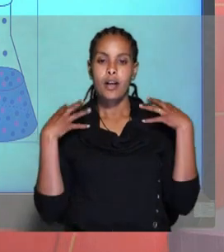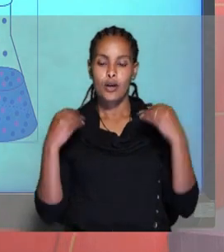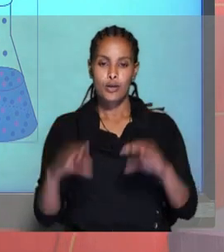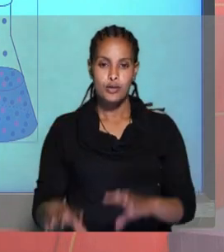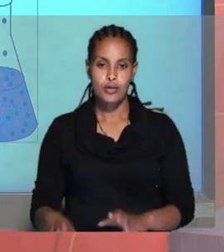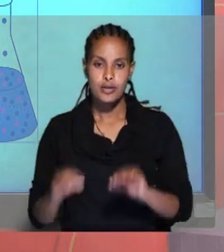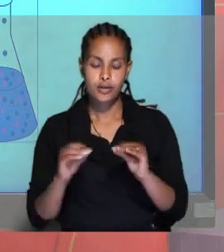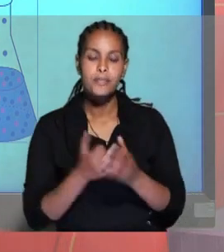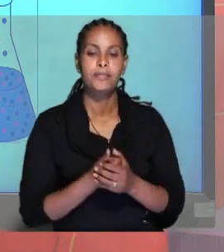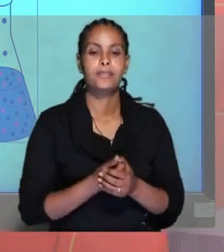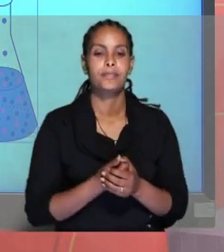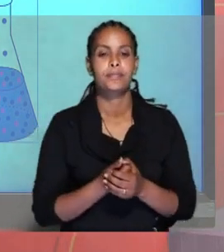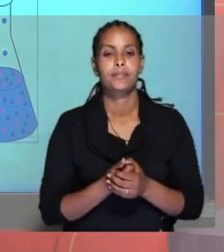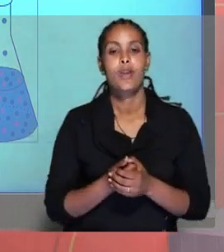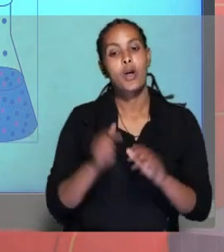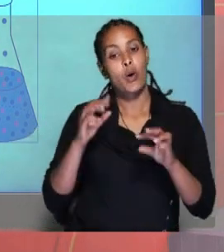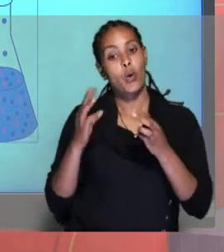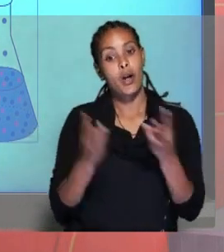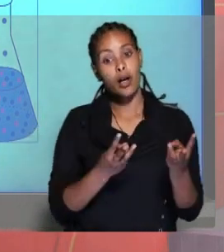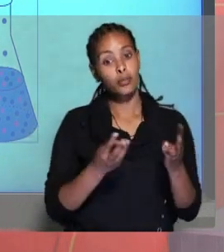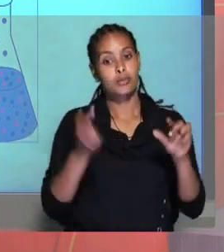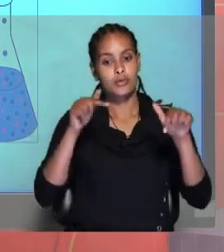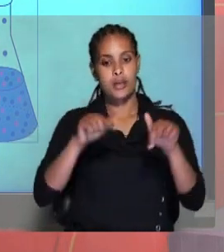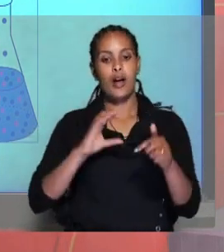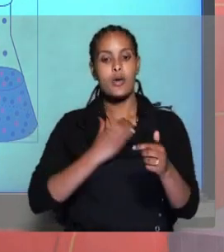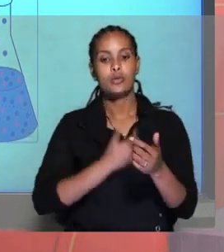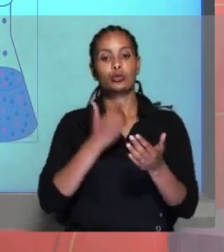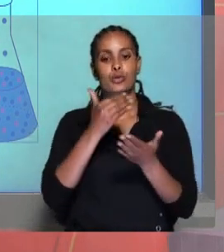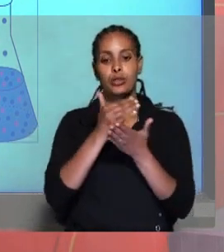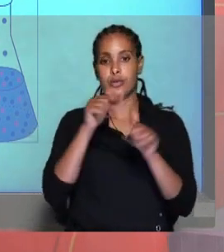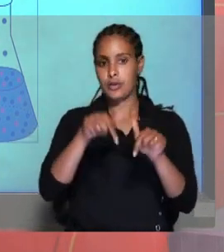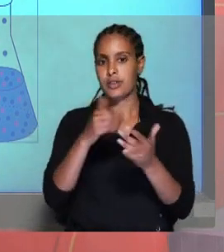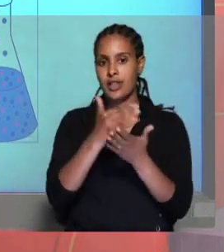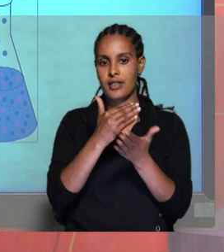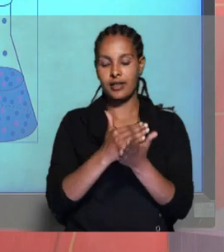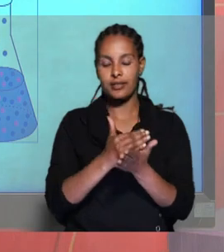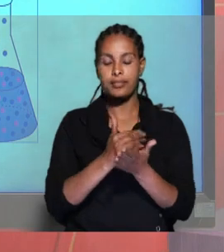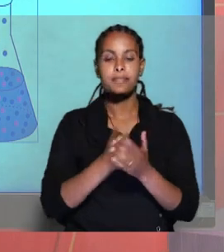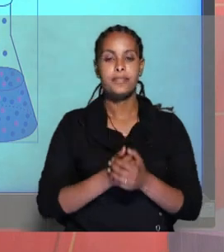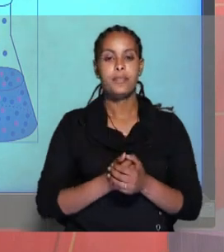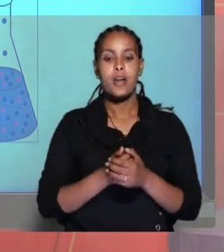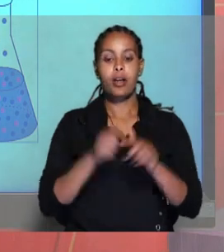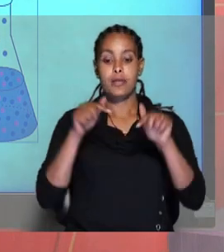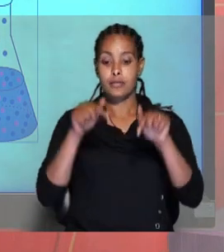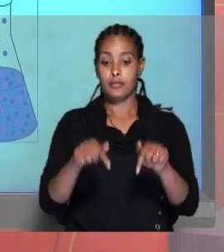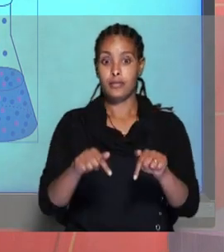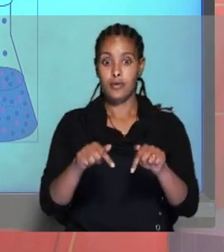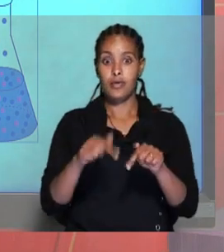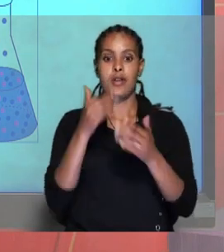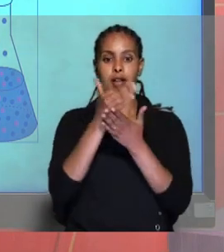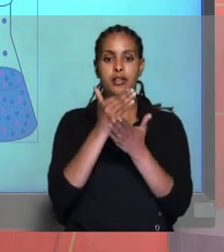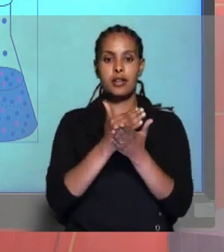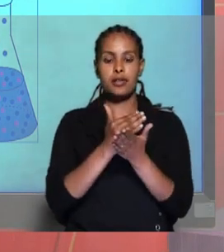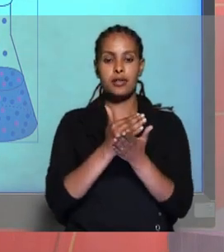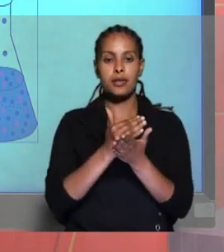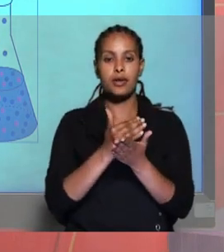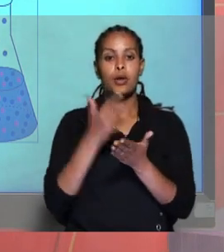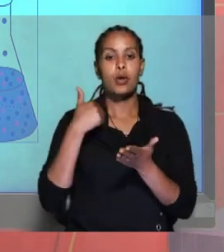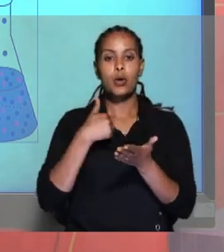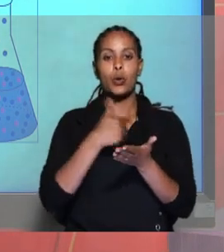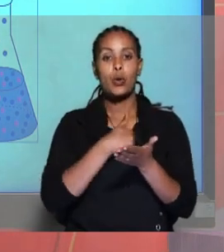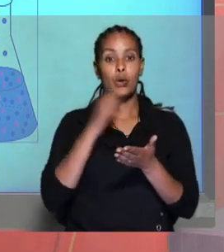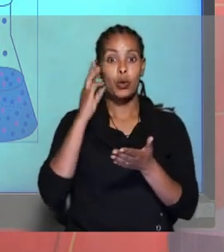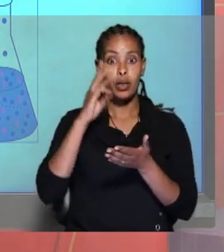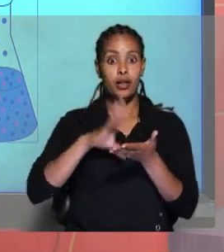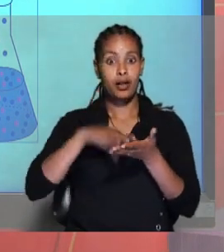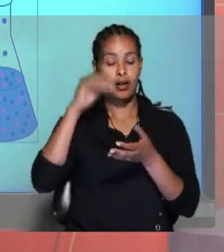Hello students, welcome to our today's lesson. In our today's lesson, we